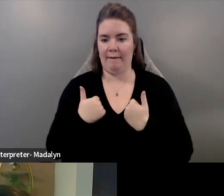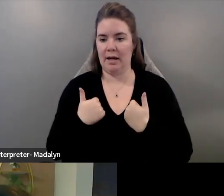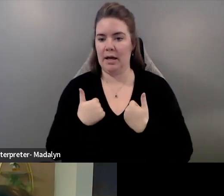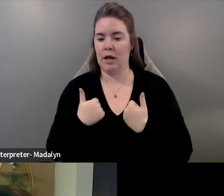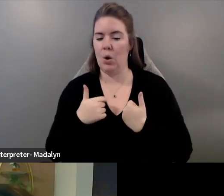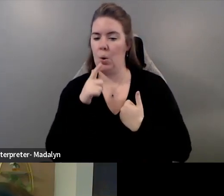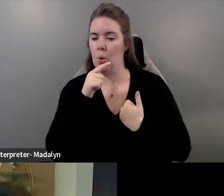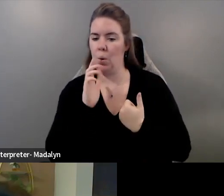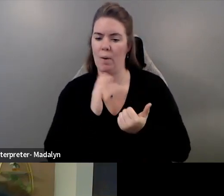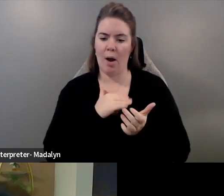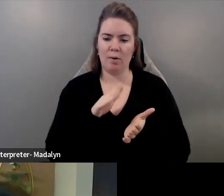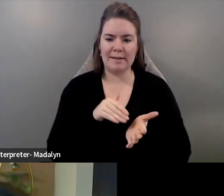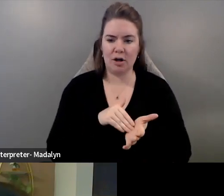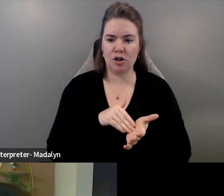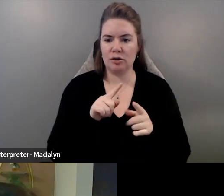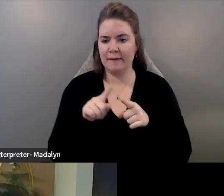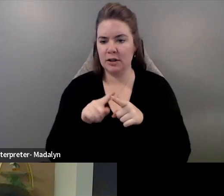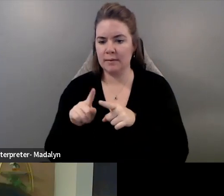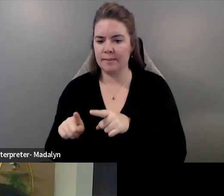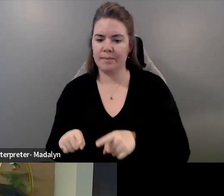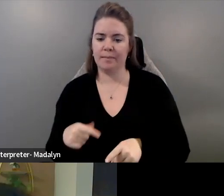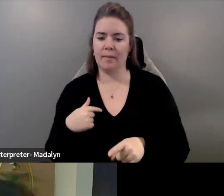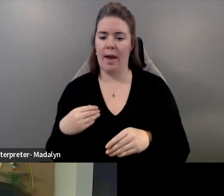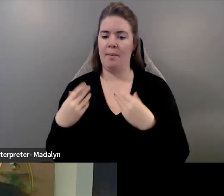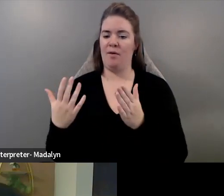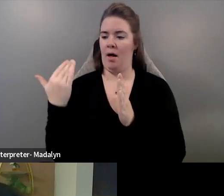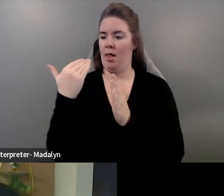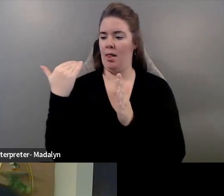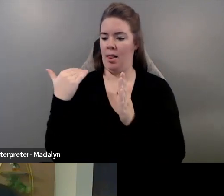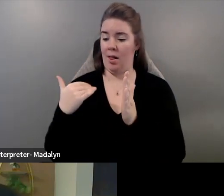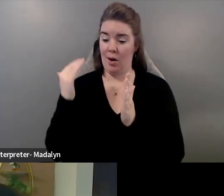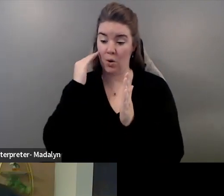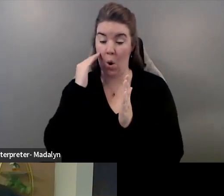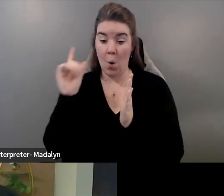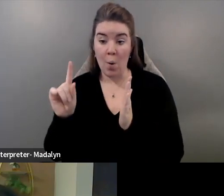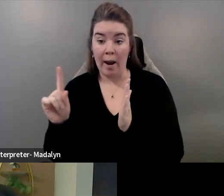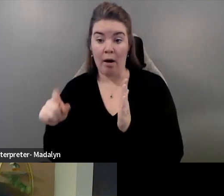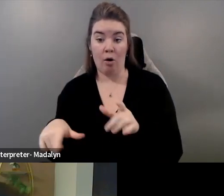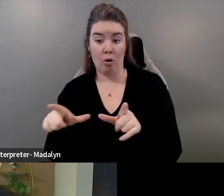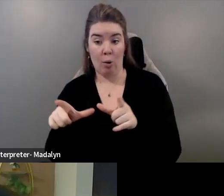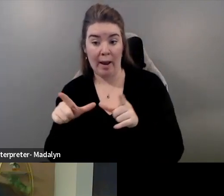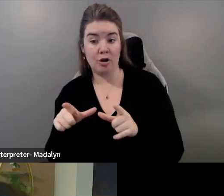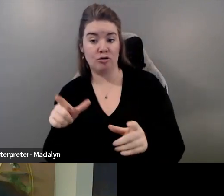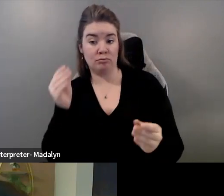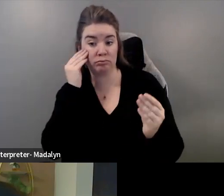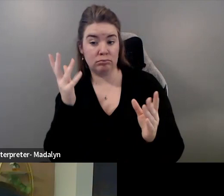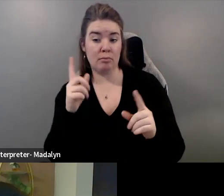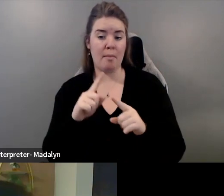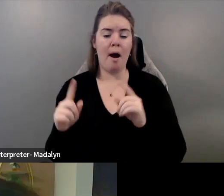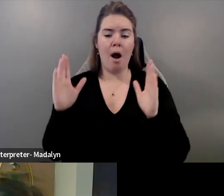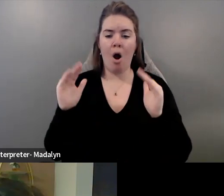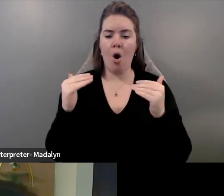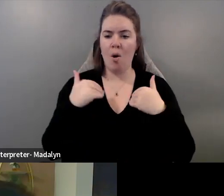are. And I always provide a guide and let them know where our centers are located, but that we're hoping to have conversation